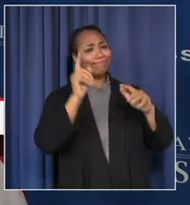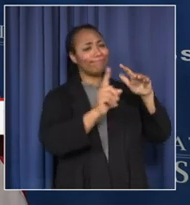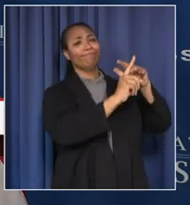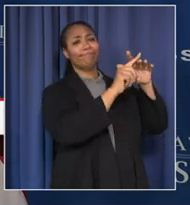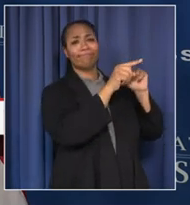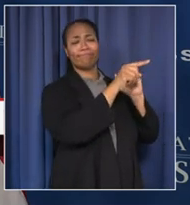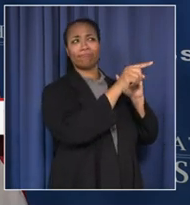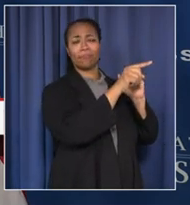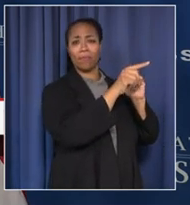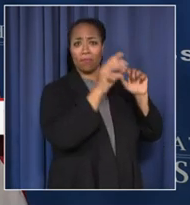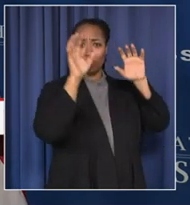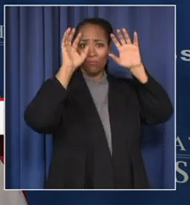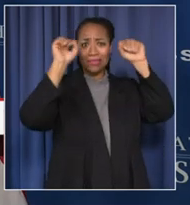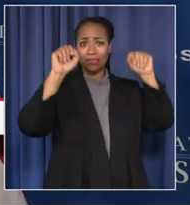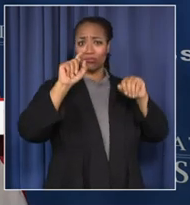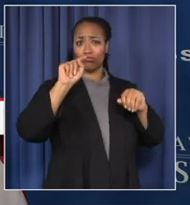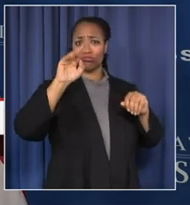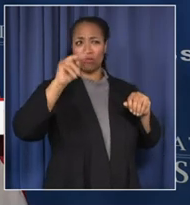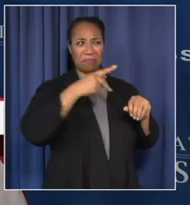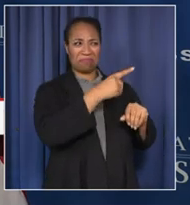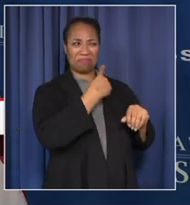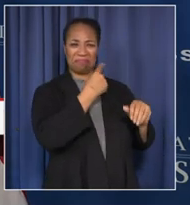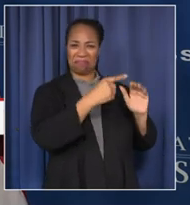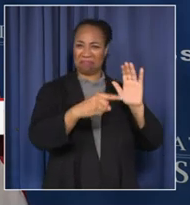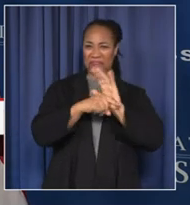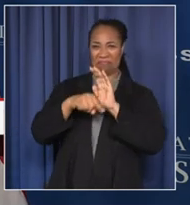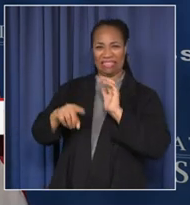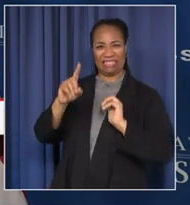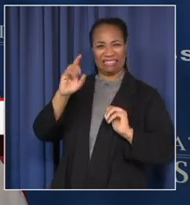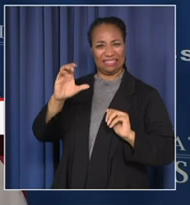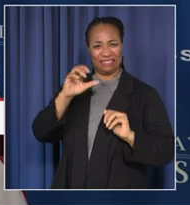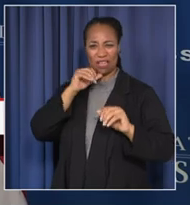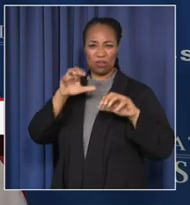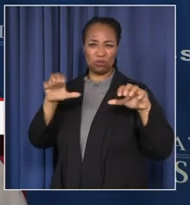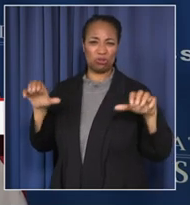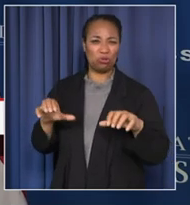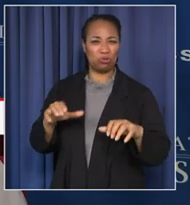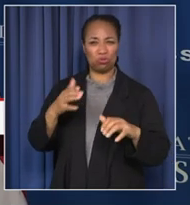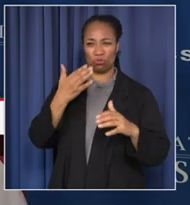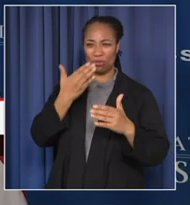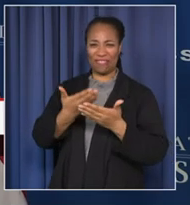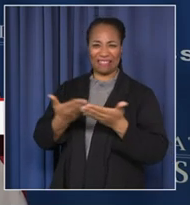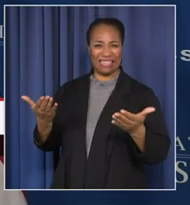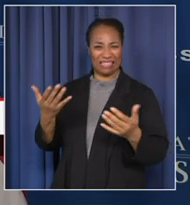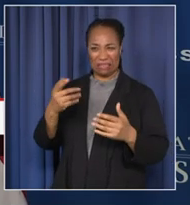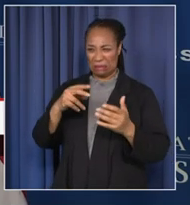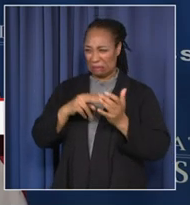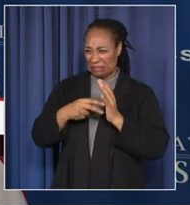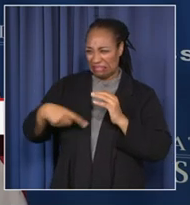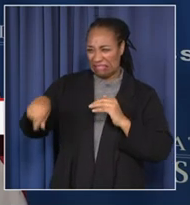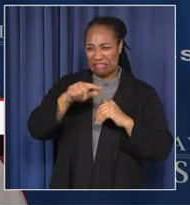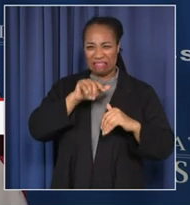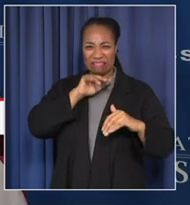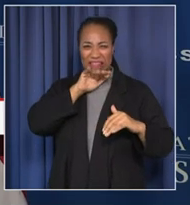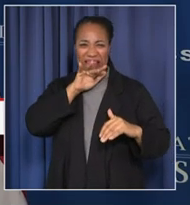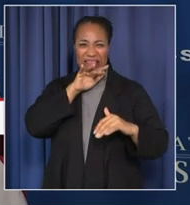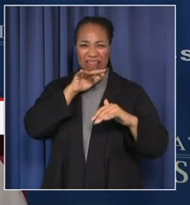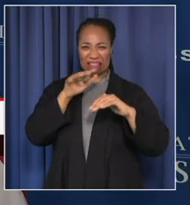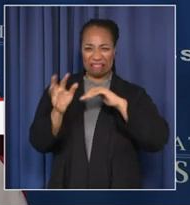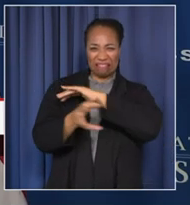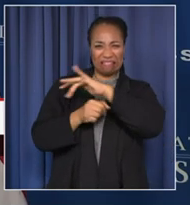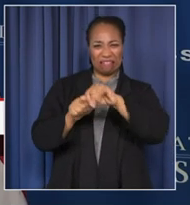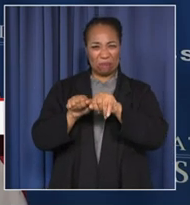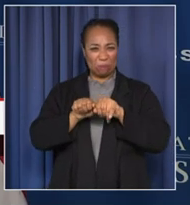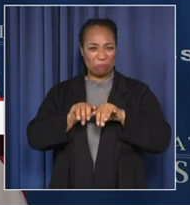during the campaign vowed to take over Washington, D.C. While that would require Congress to repeal what's known as the Home Rule Law in existence